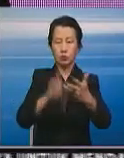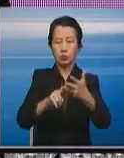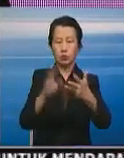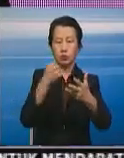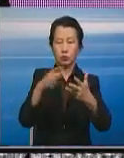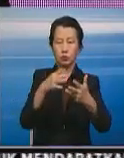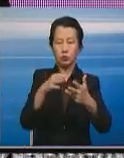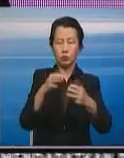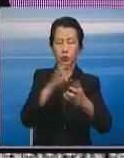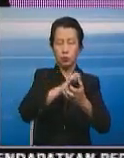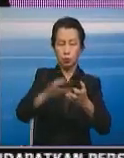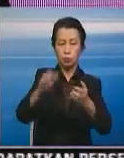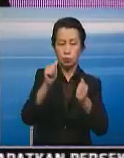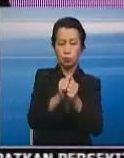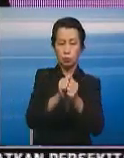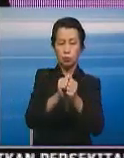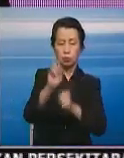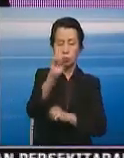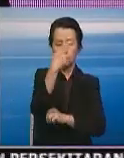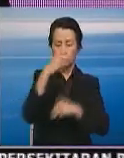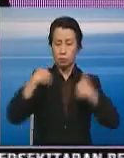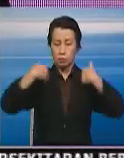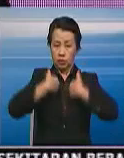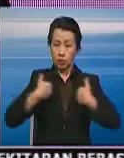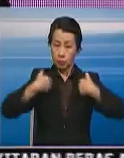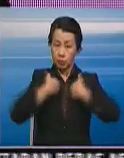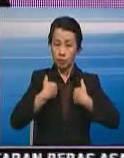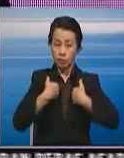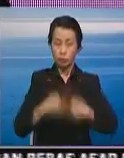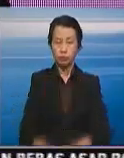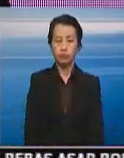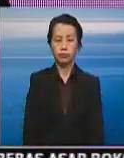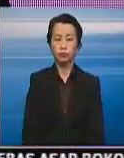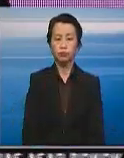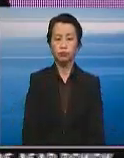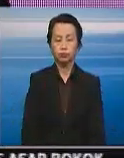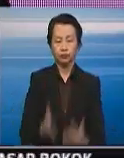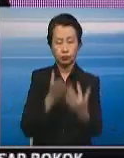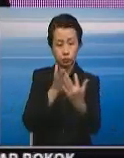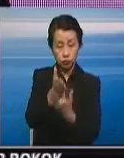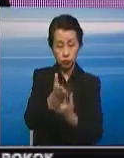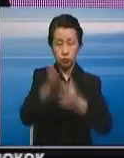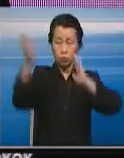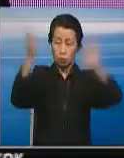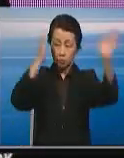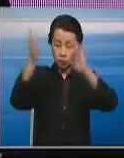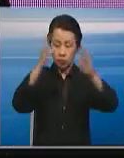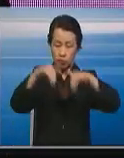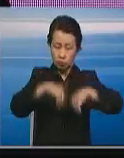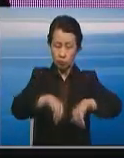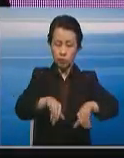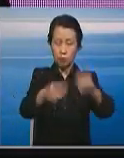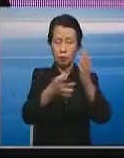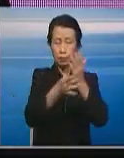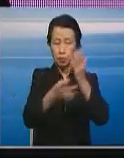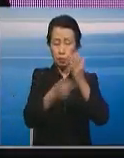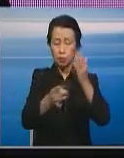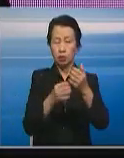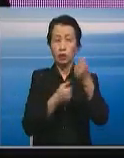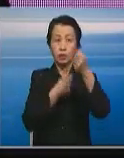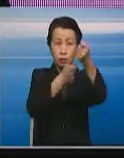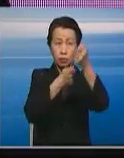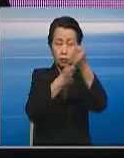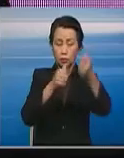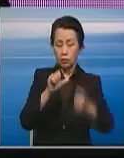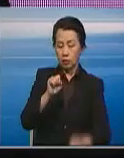the destruction of wildlife habitats. Through the Malaysian Sustainable Palm Oil